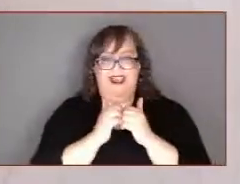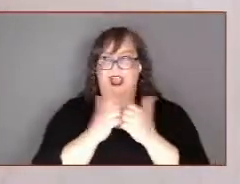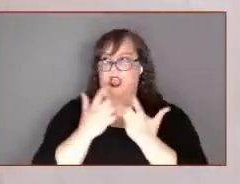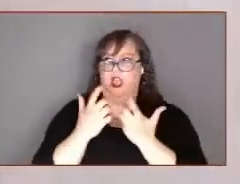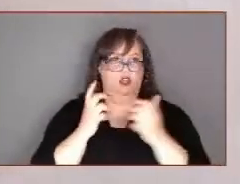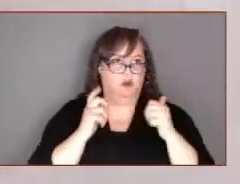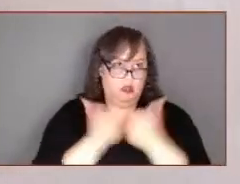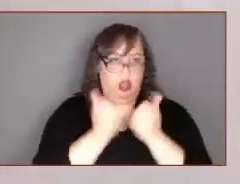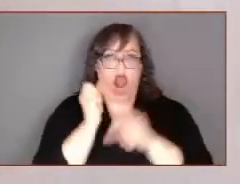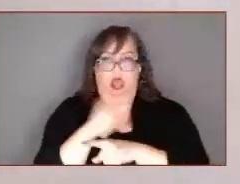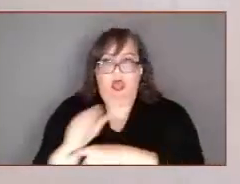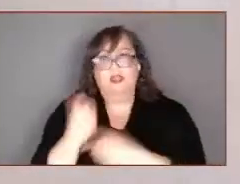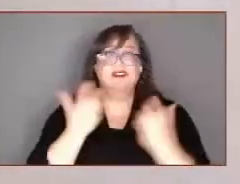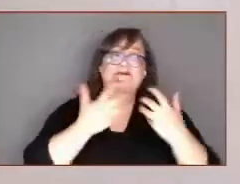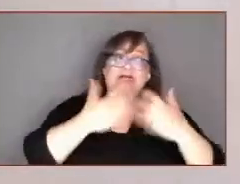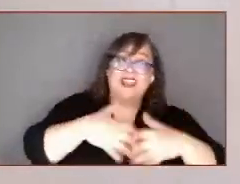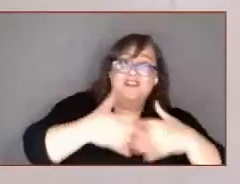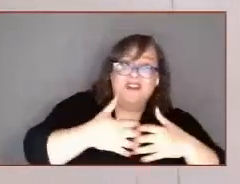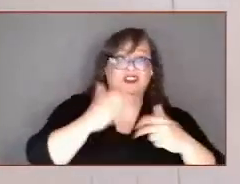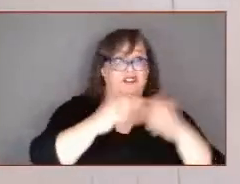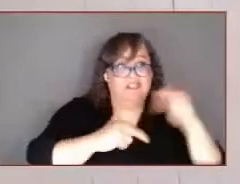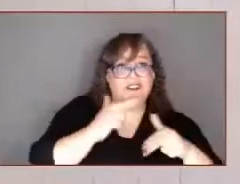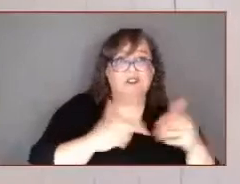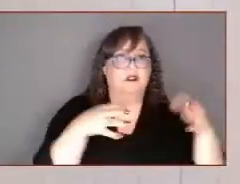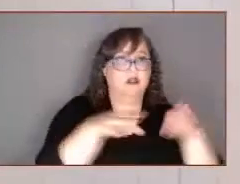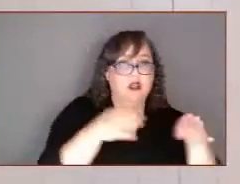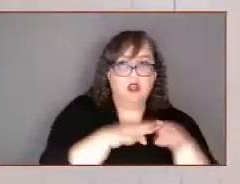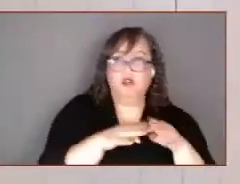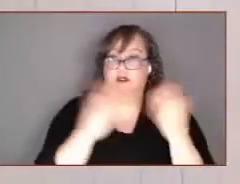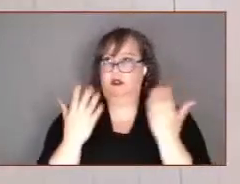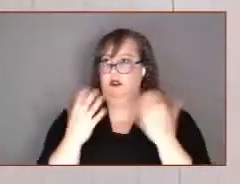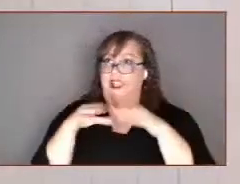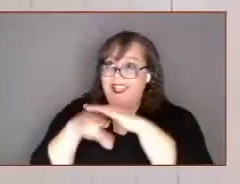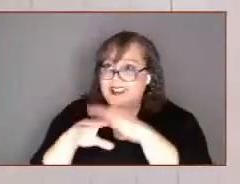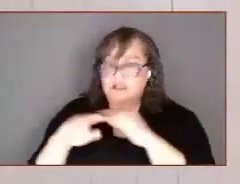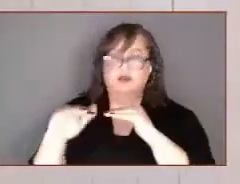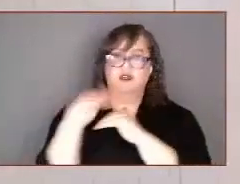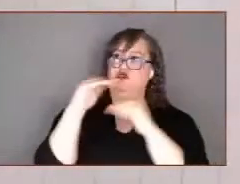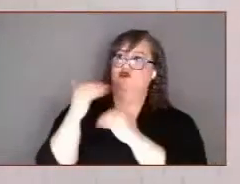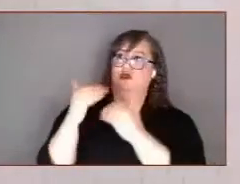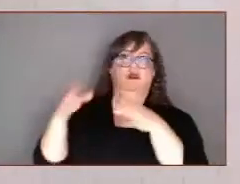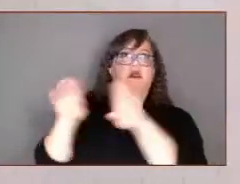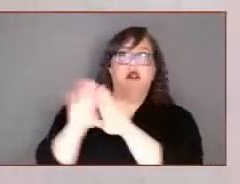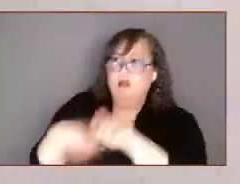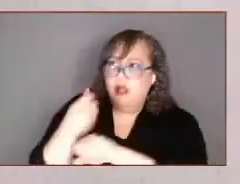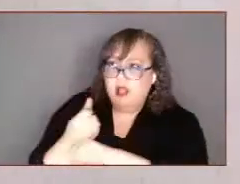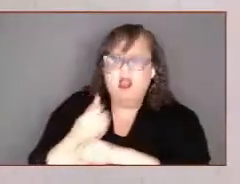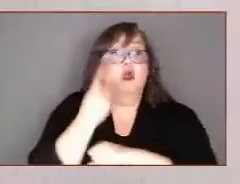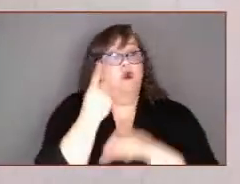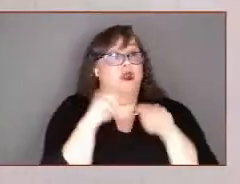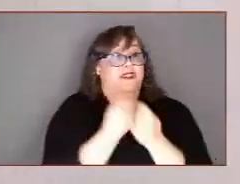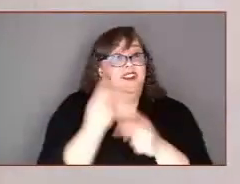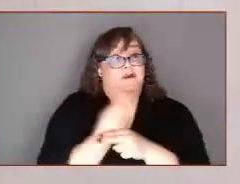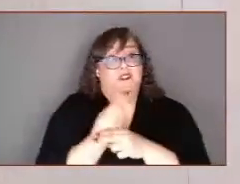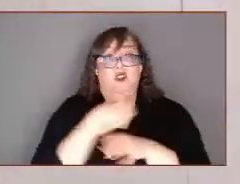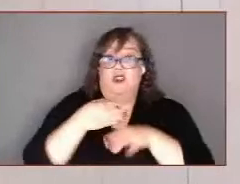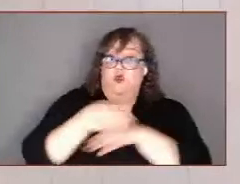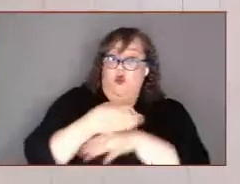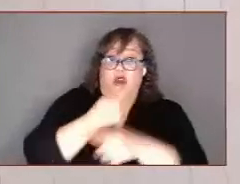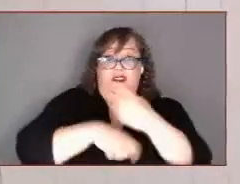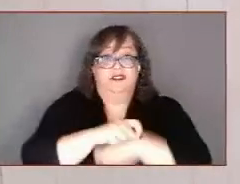closed and restricted access to different facilities, a lot of the resources they had planned on using for these. One of the teams back here is using wood instead of aluminum. They